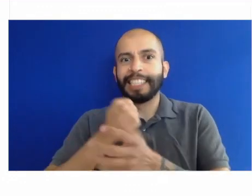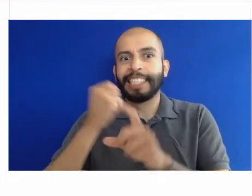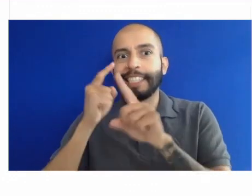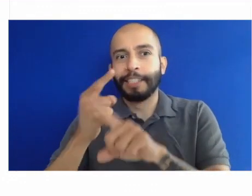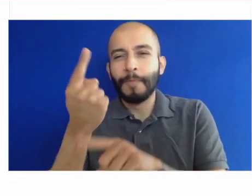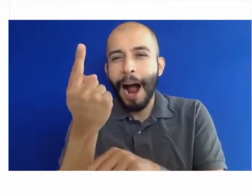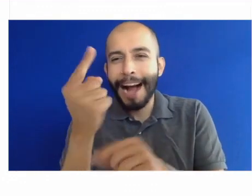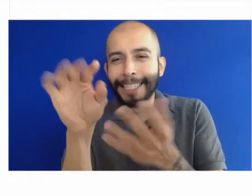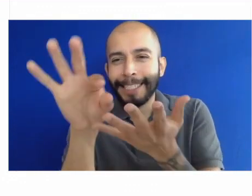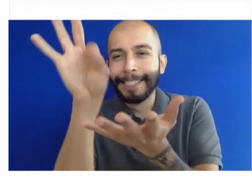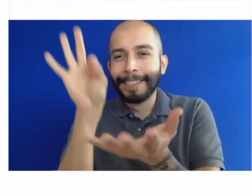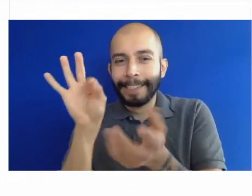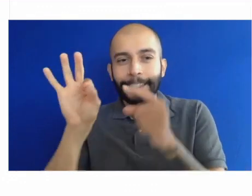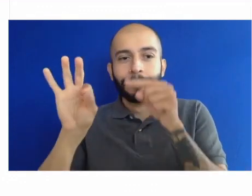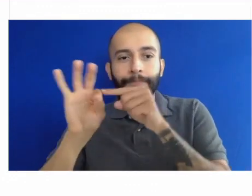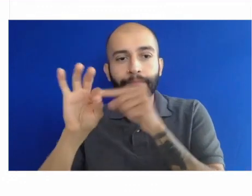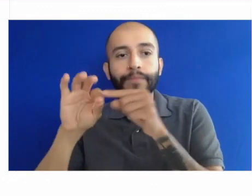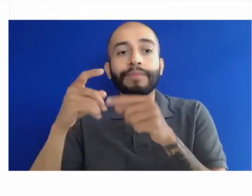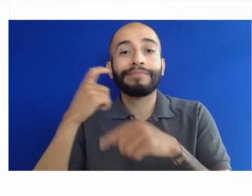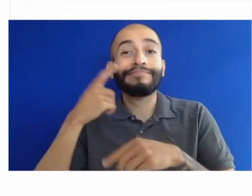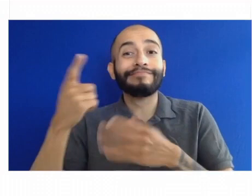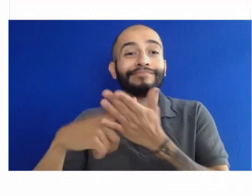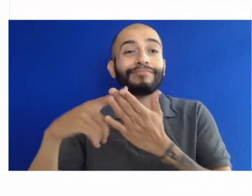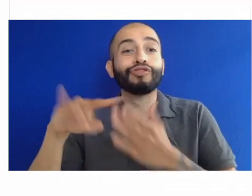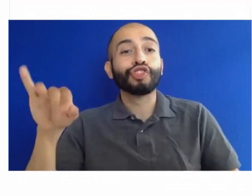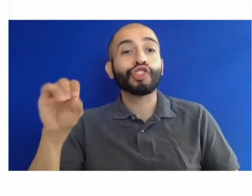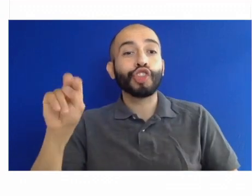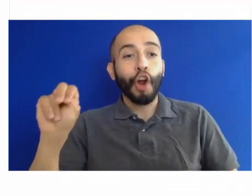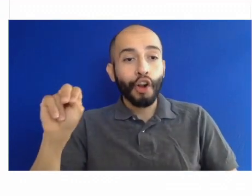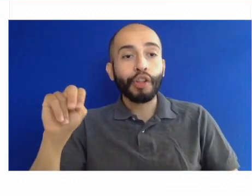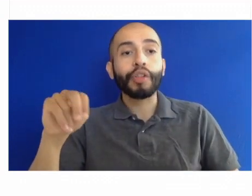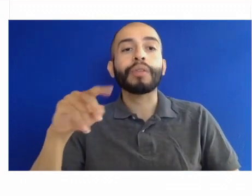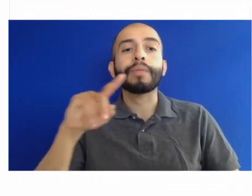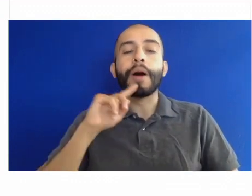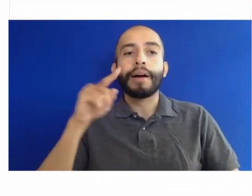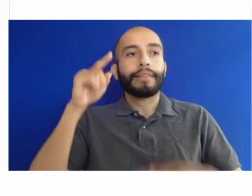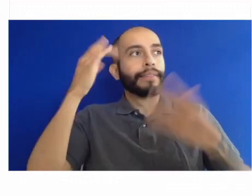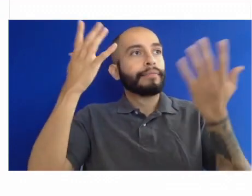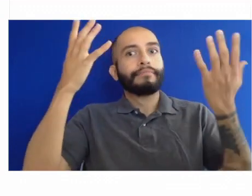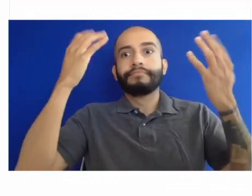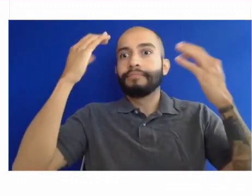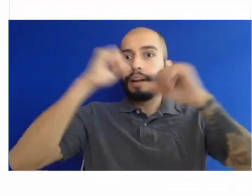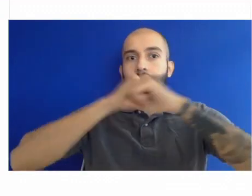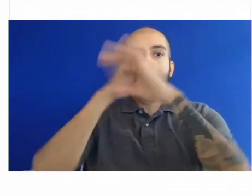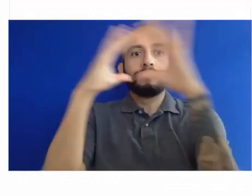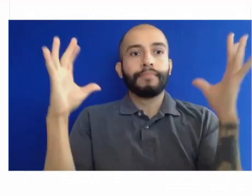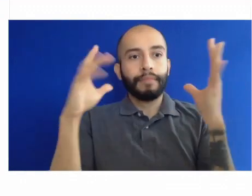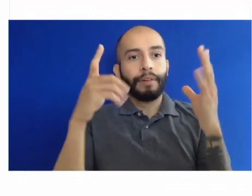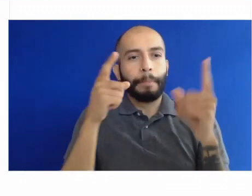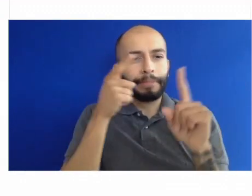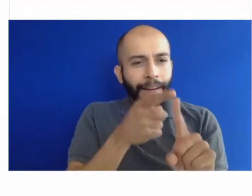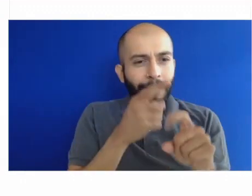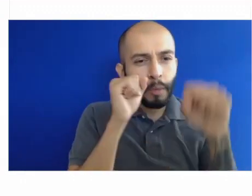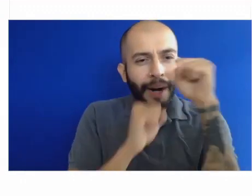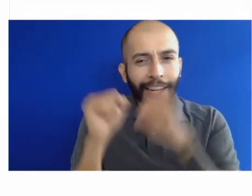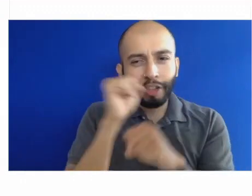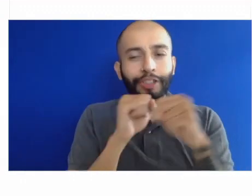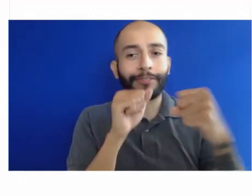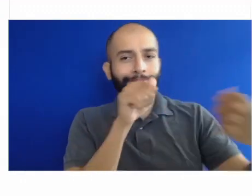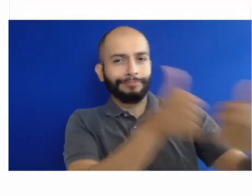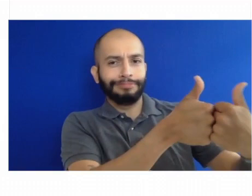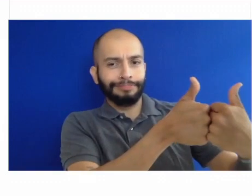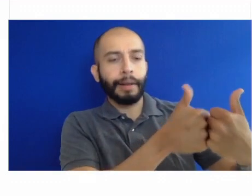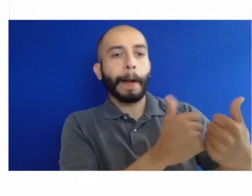very specific strategies to counter disinformation, or maybe counter specifically not the right word, because there's this